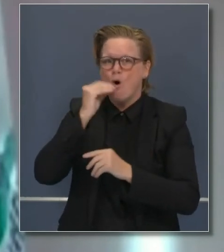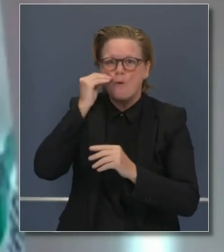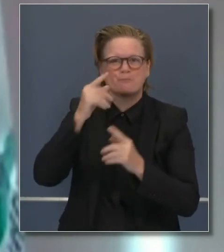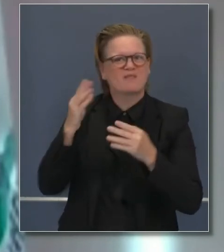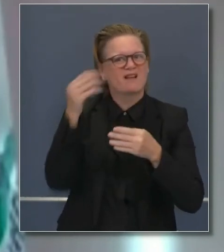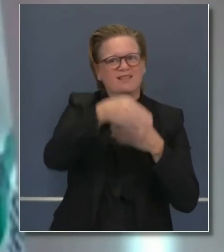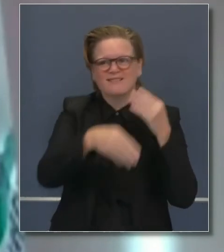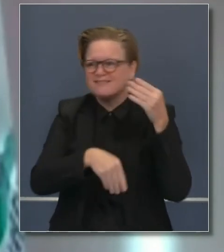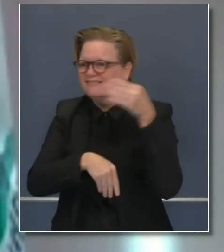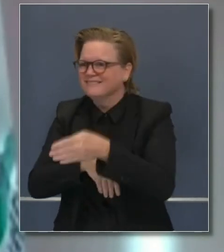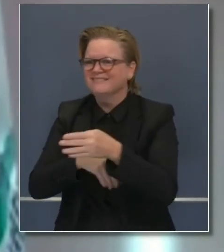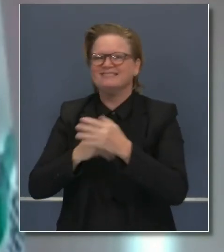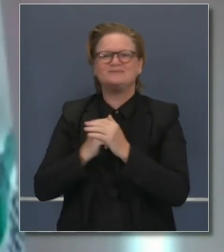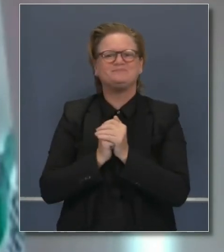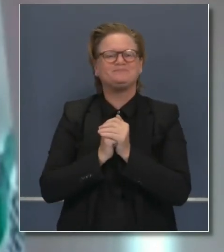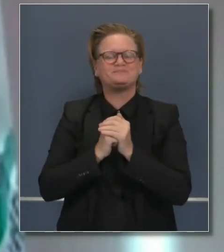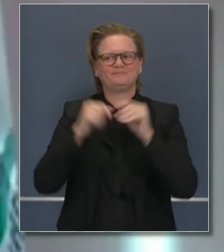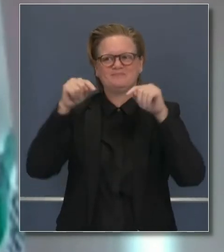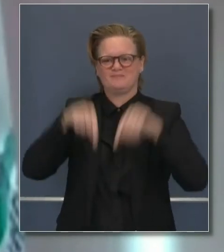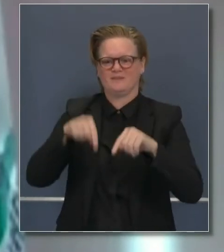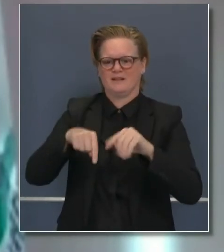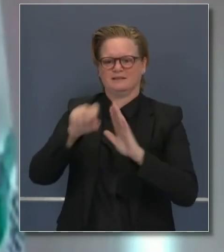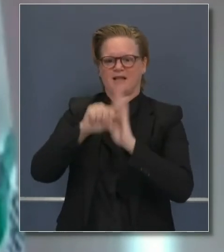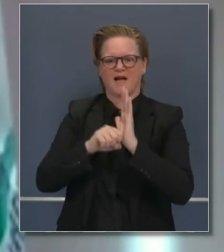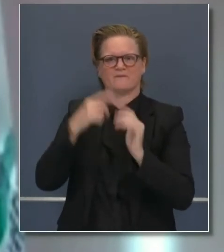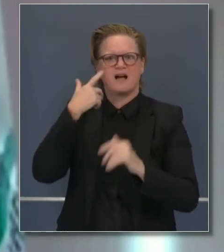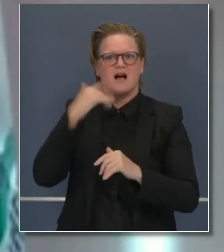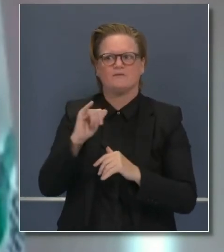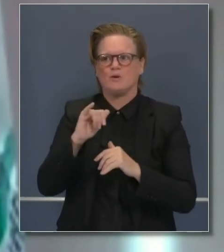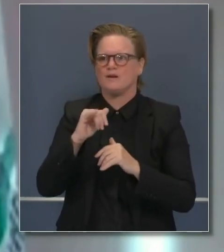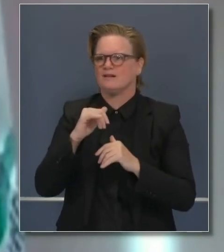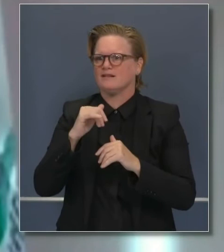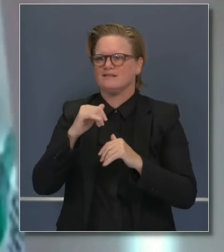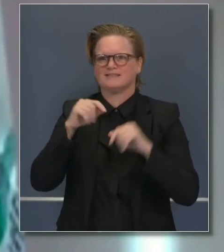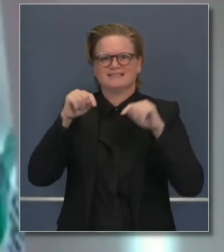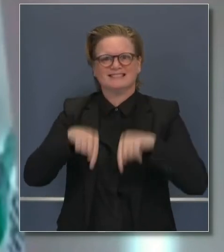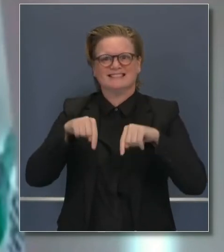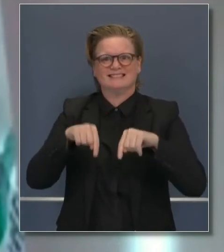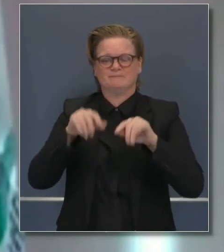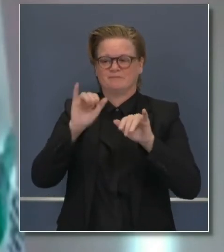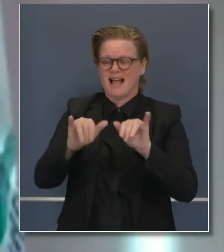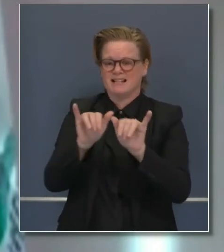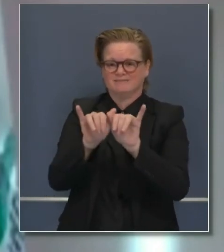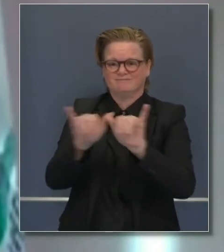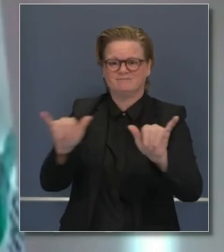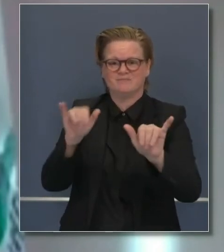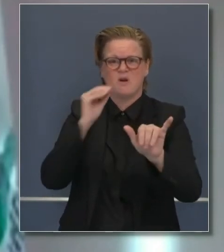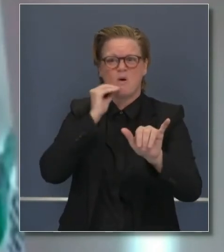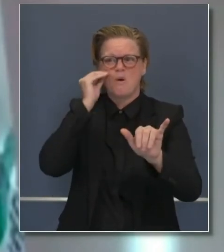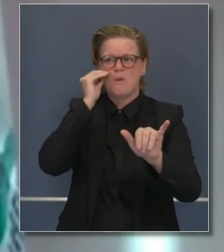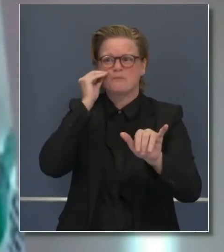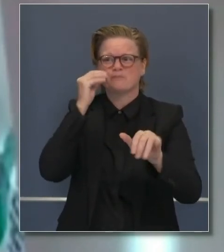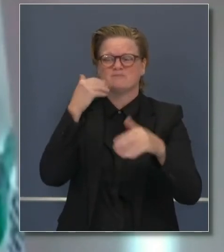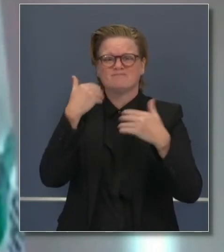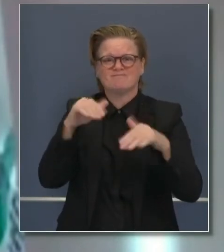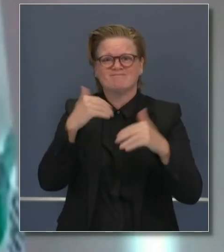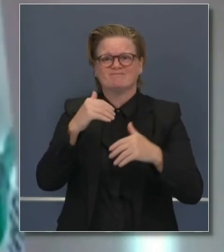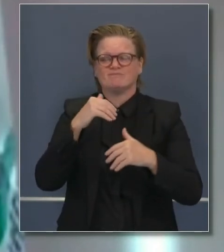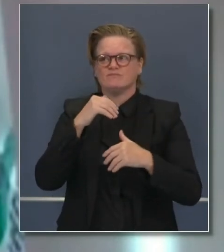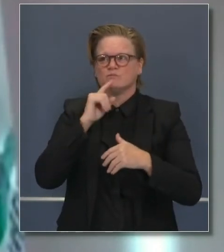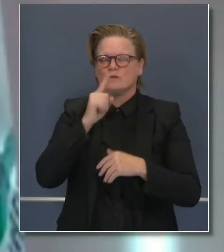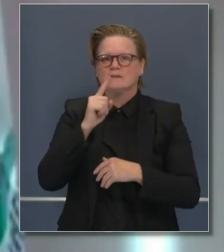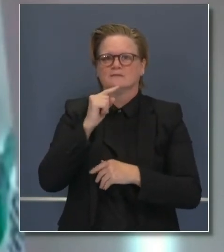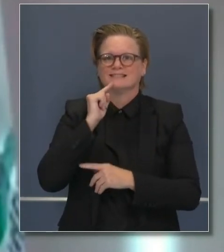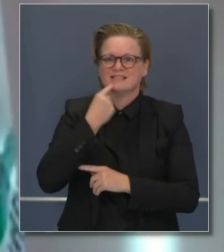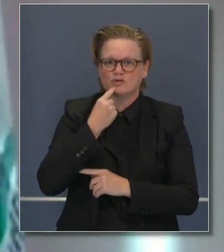order, this regional stay-at-home order, to heart and follow it as well as they can, so that we can actually get through the next many weeks